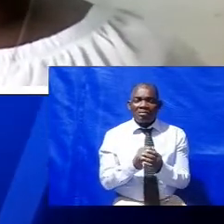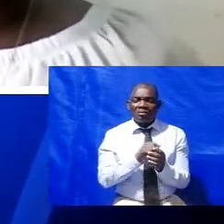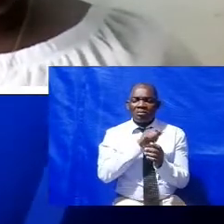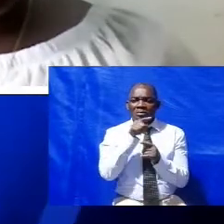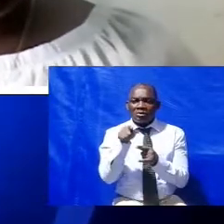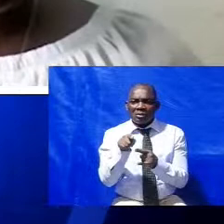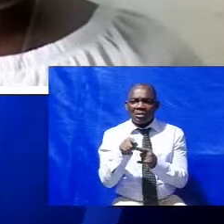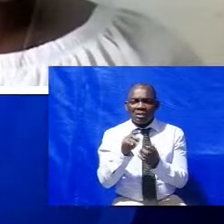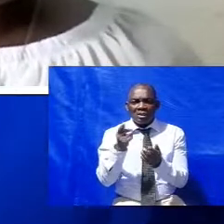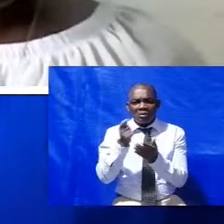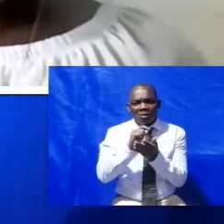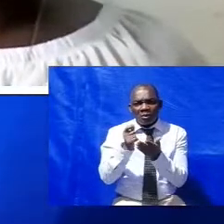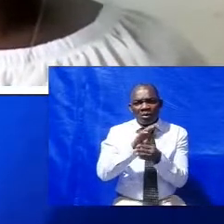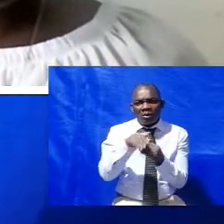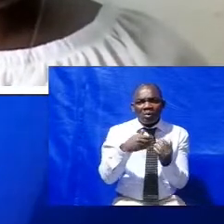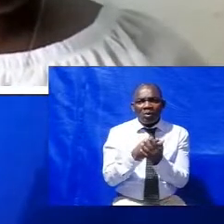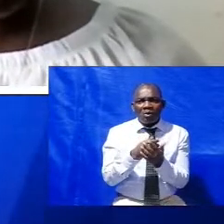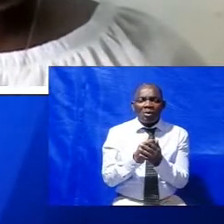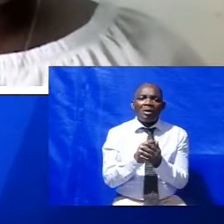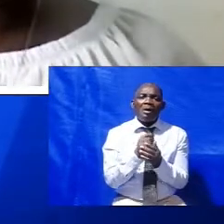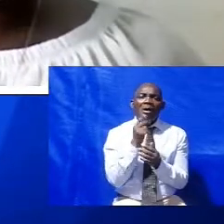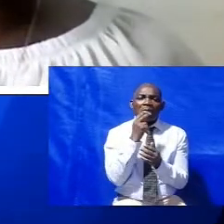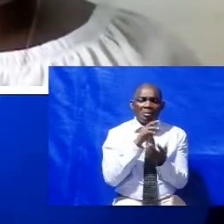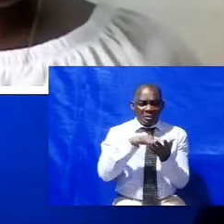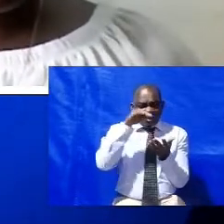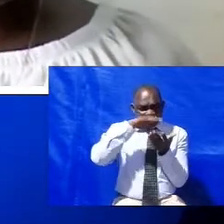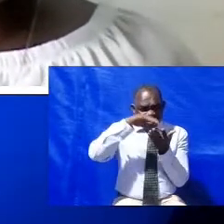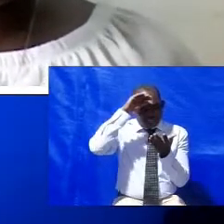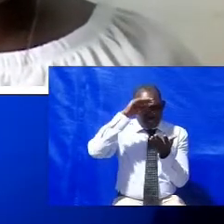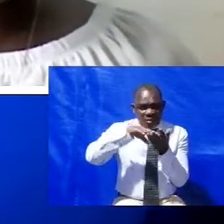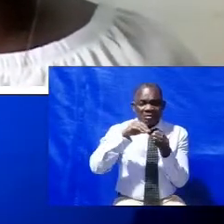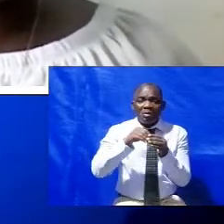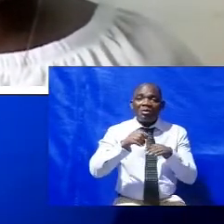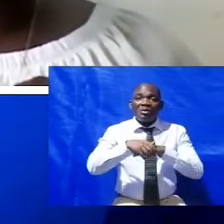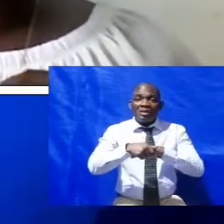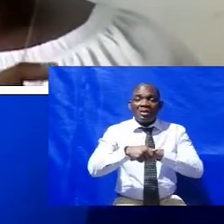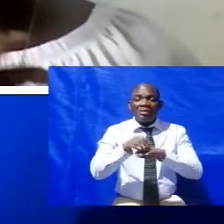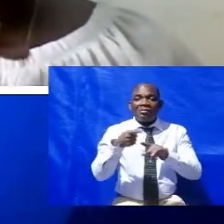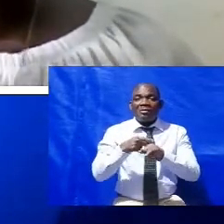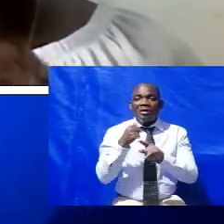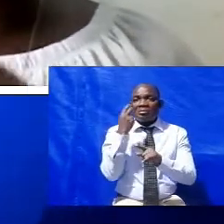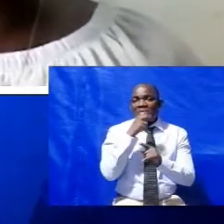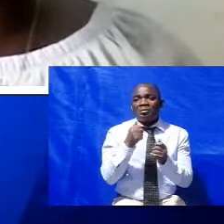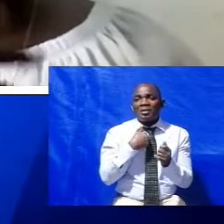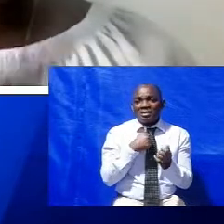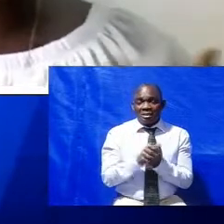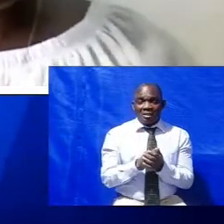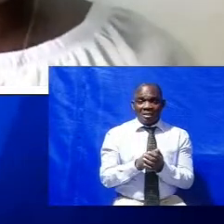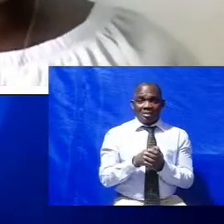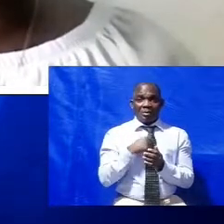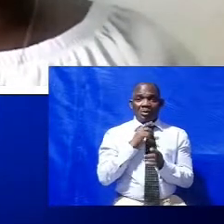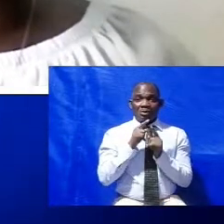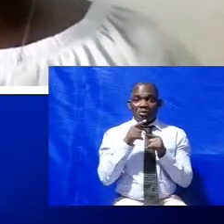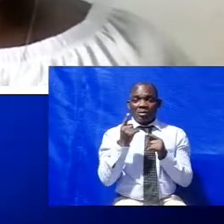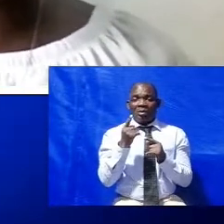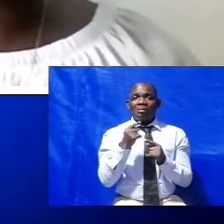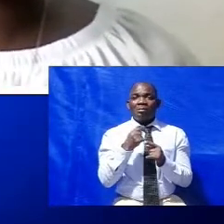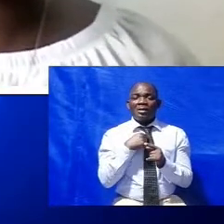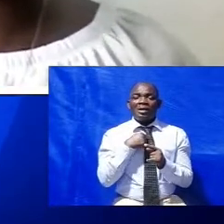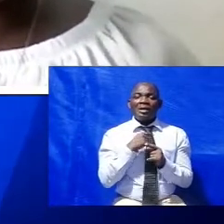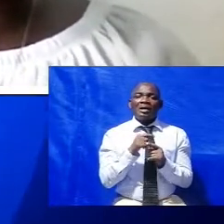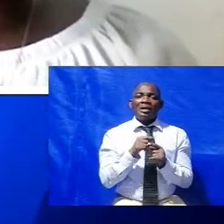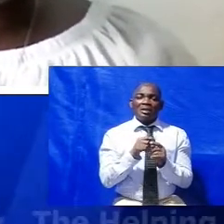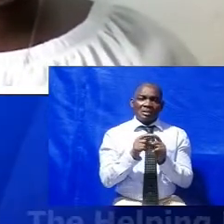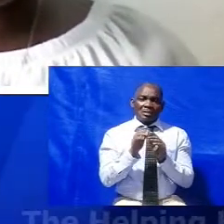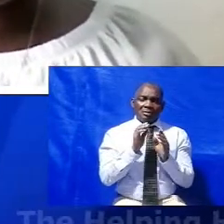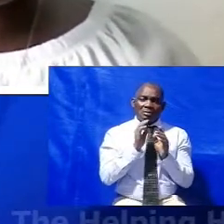and how to join them and how to write them. And then I would really, really speak to myself like I'm talking to someone.